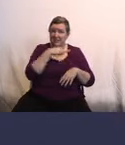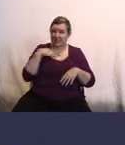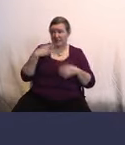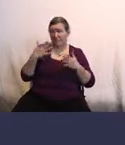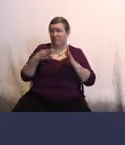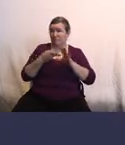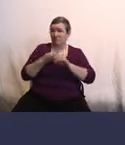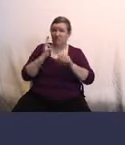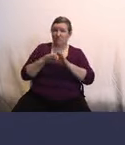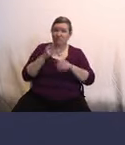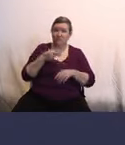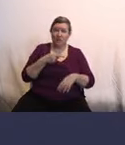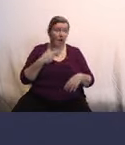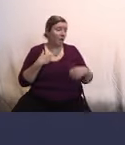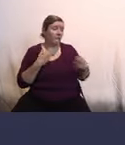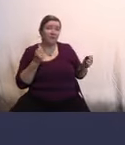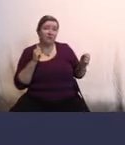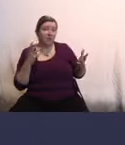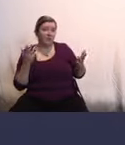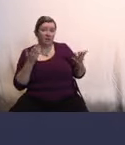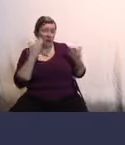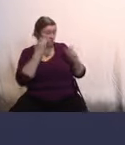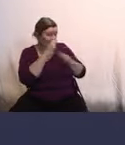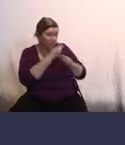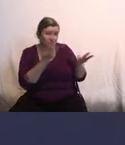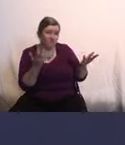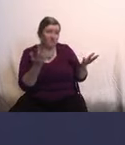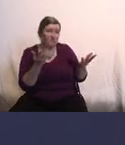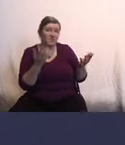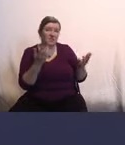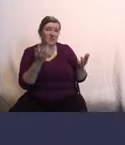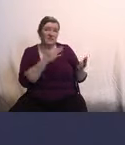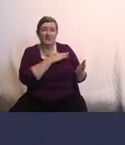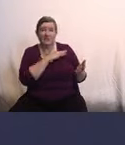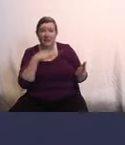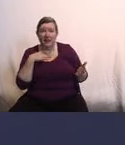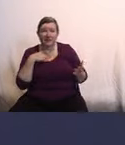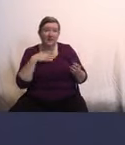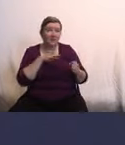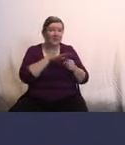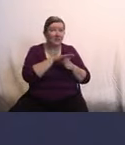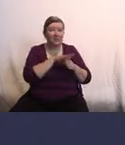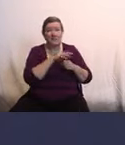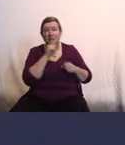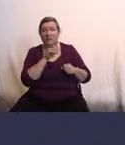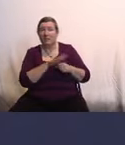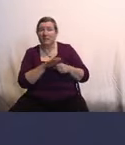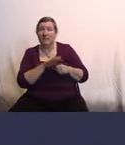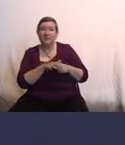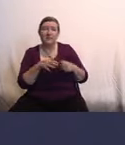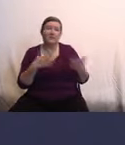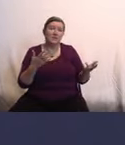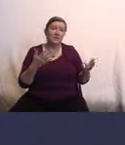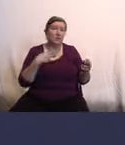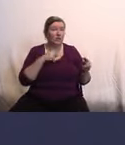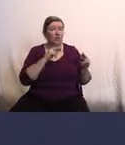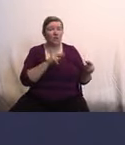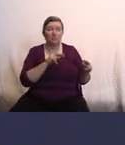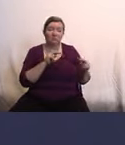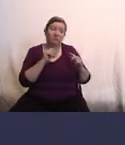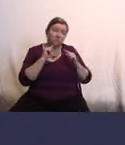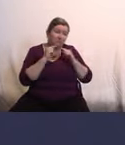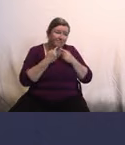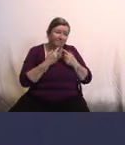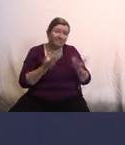new beyond what I've said already. That's obviously staffing is a factor here without question, and we take that very seriously. We take